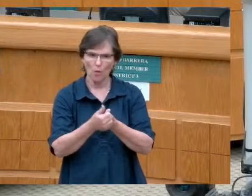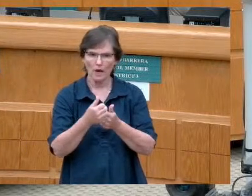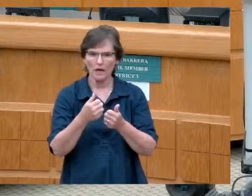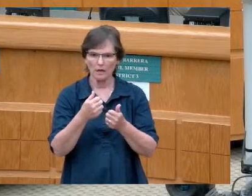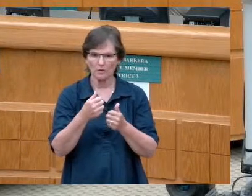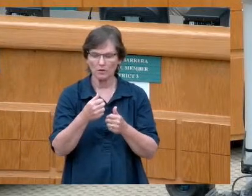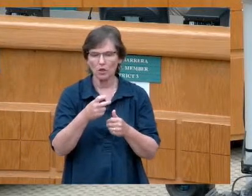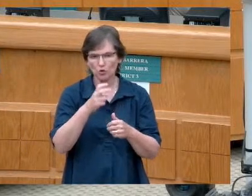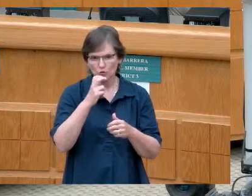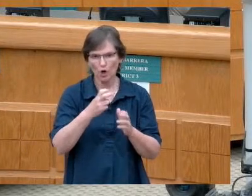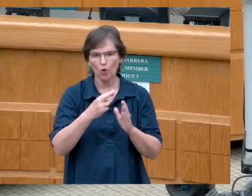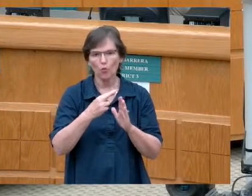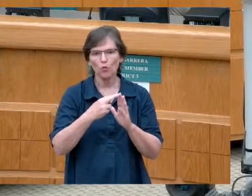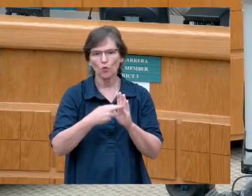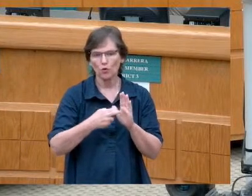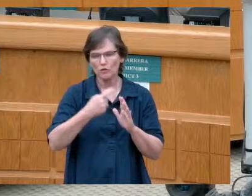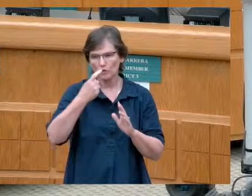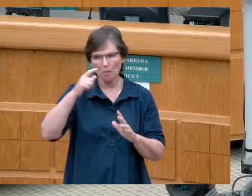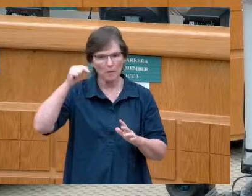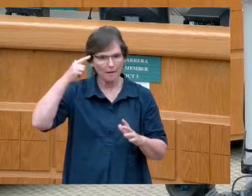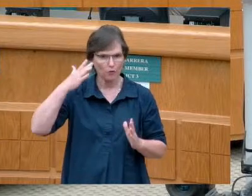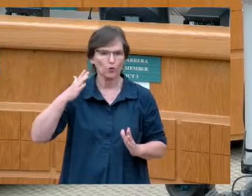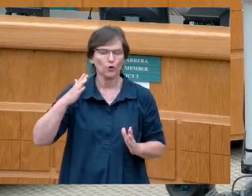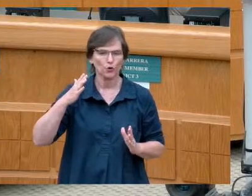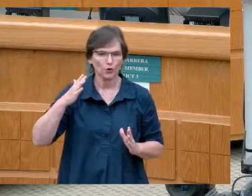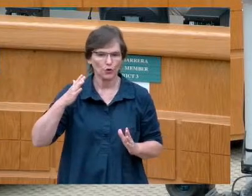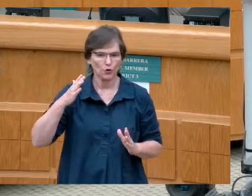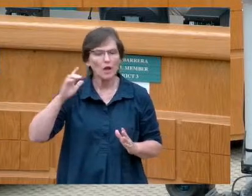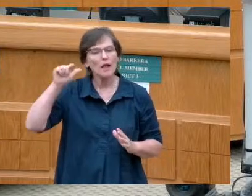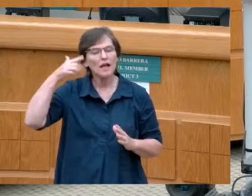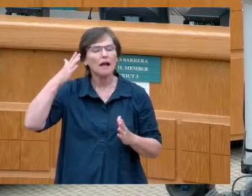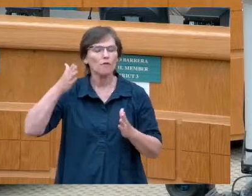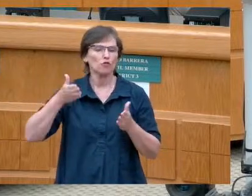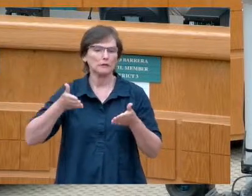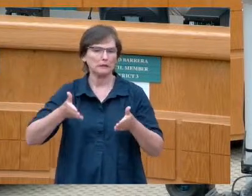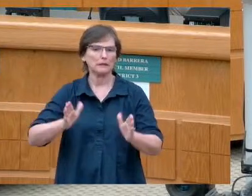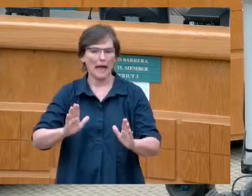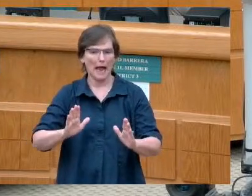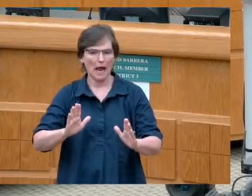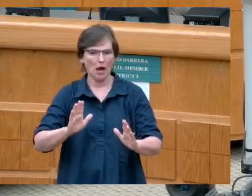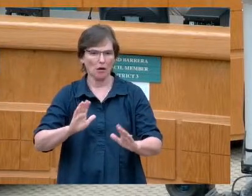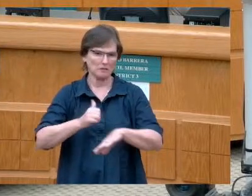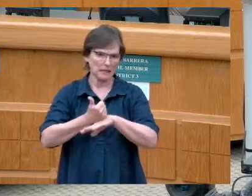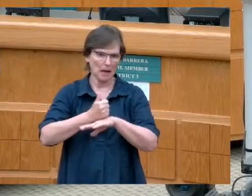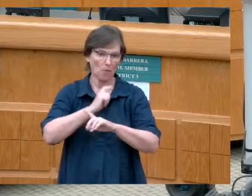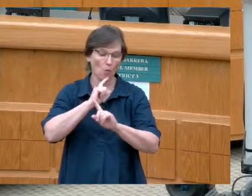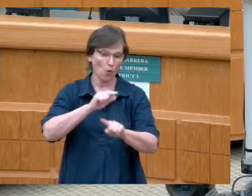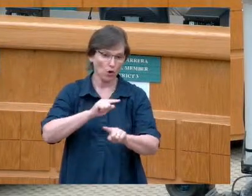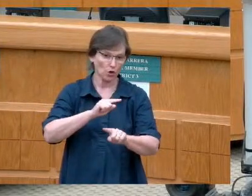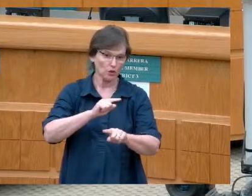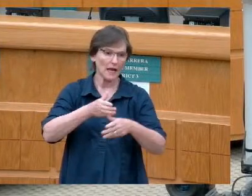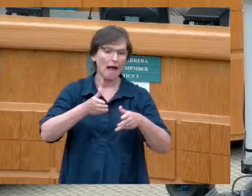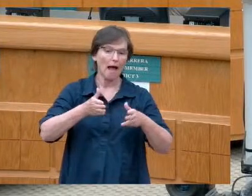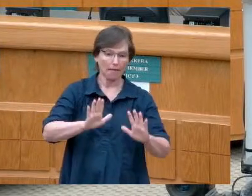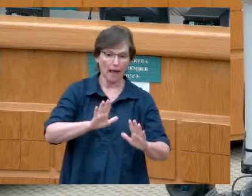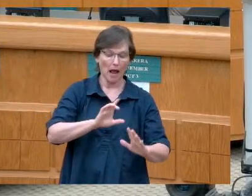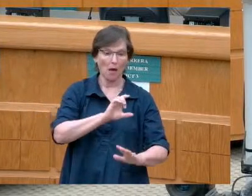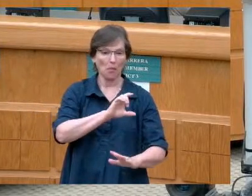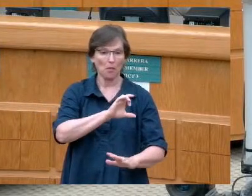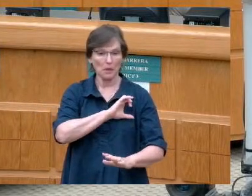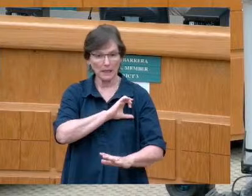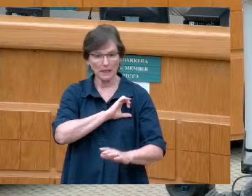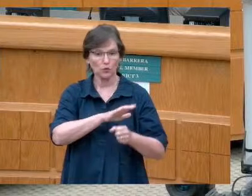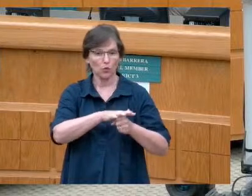where he has allowed cities to, or he has put orders in place, but expects cities to enforce some of the